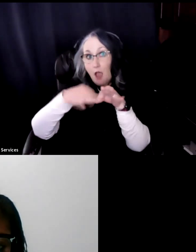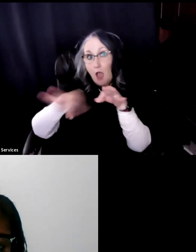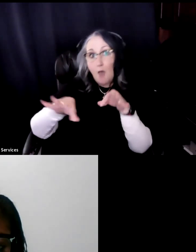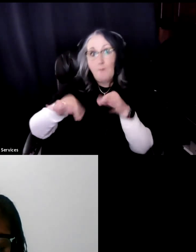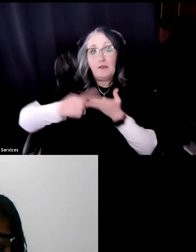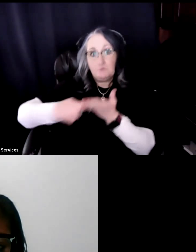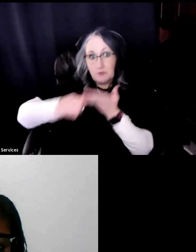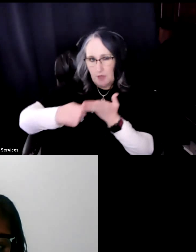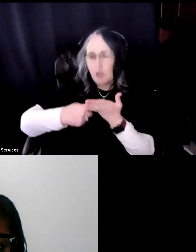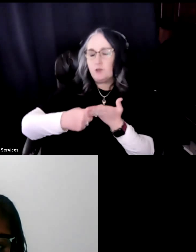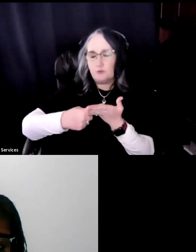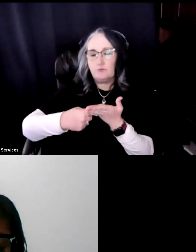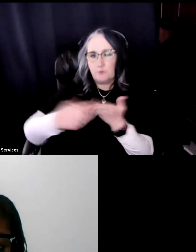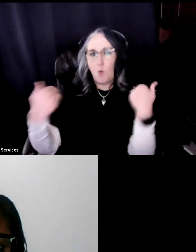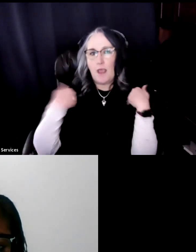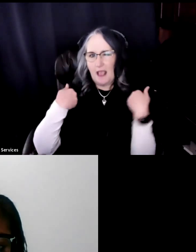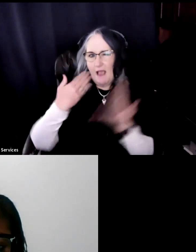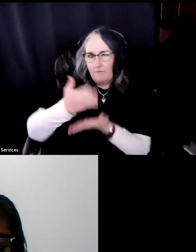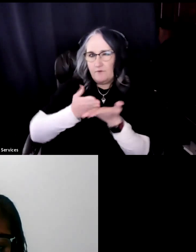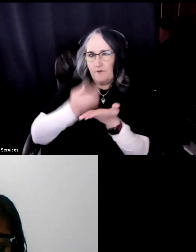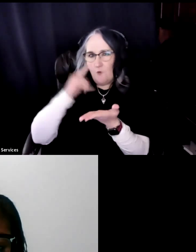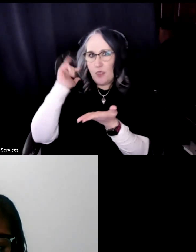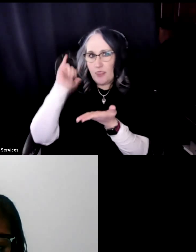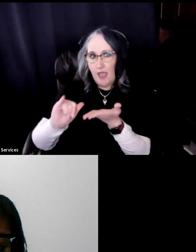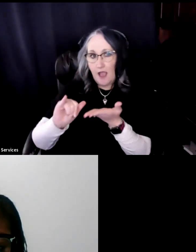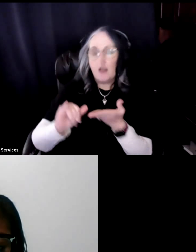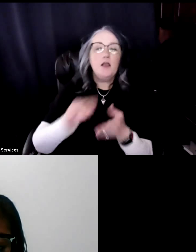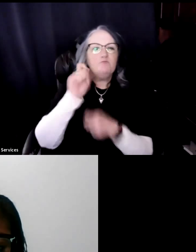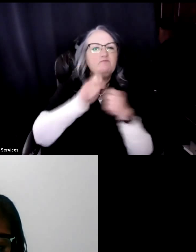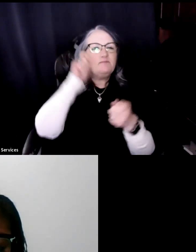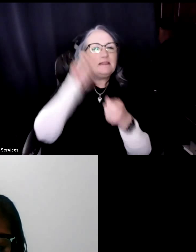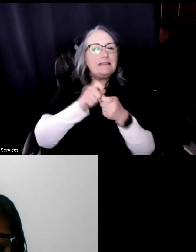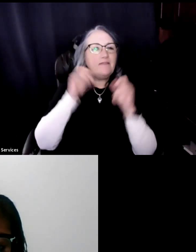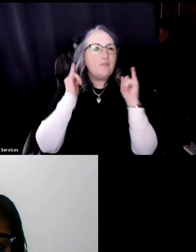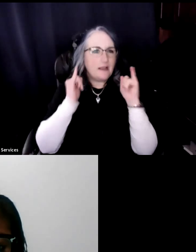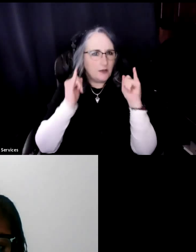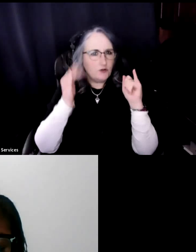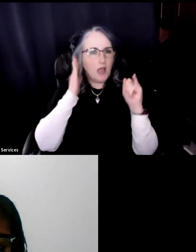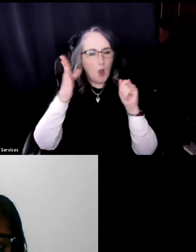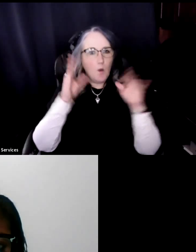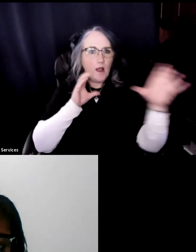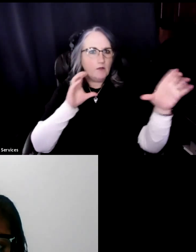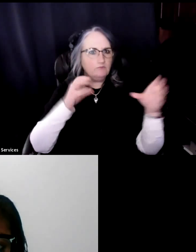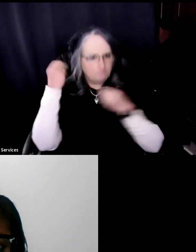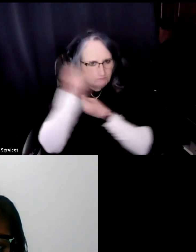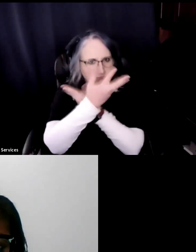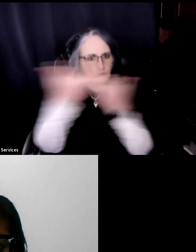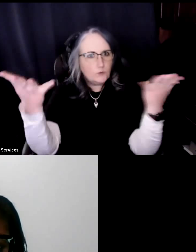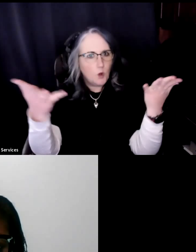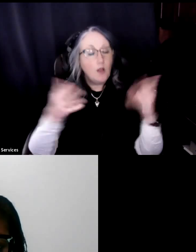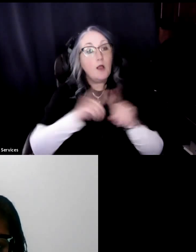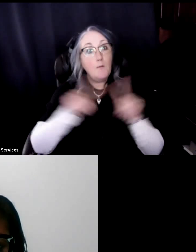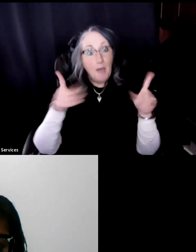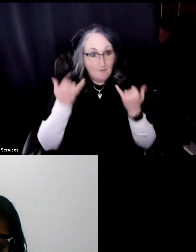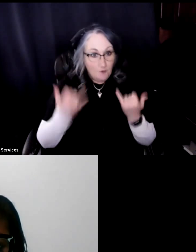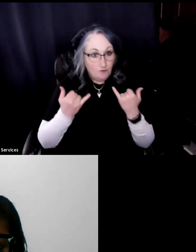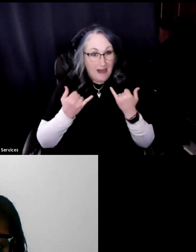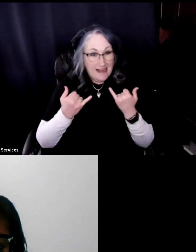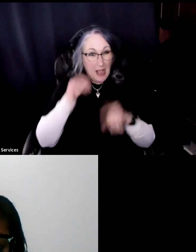discussion, there's specific instructions that I'm going to provide to everybody. But for now, I just want to say, in terms of written